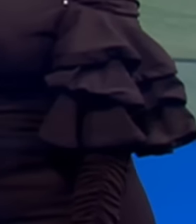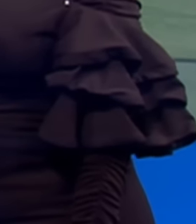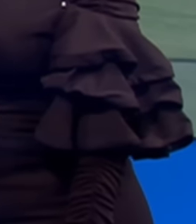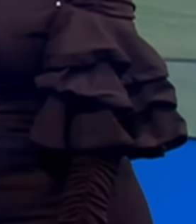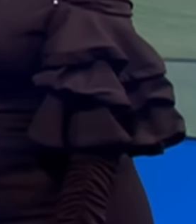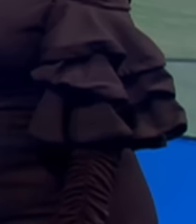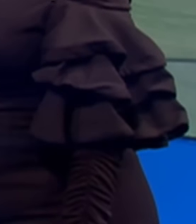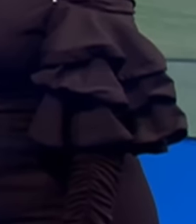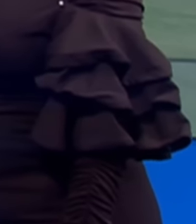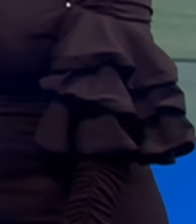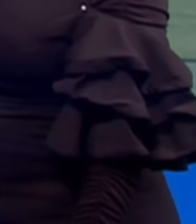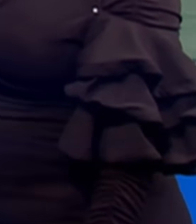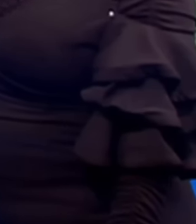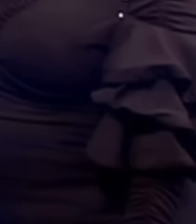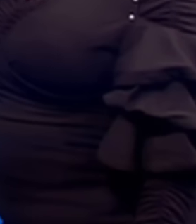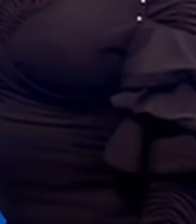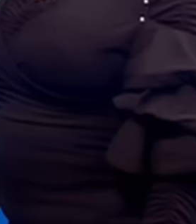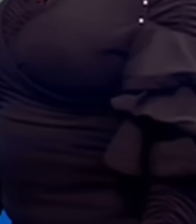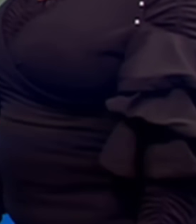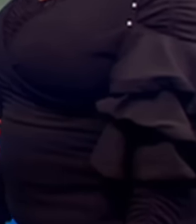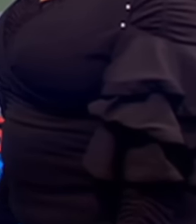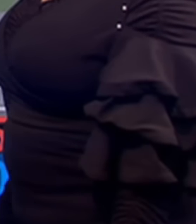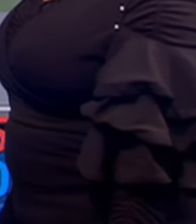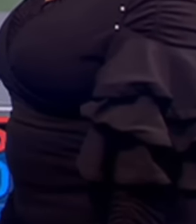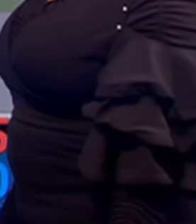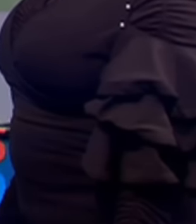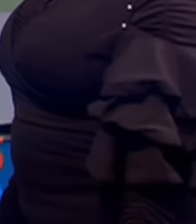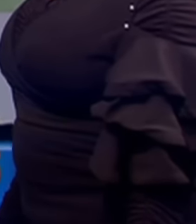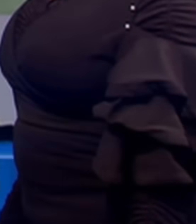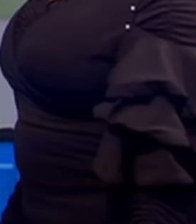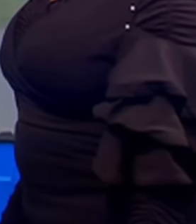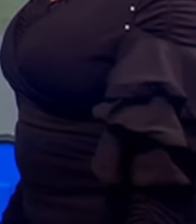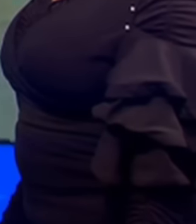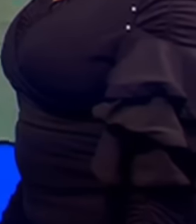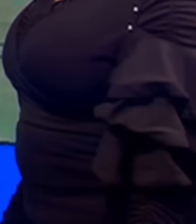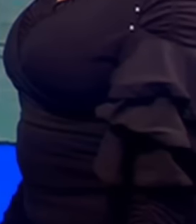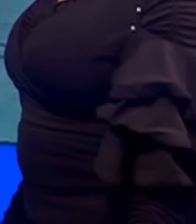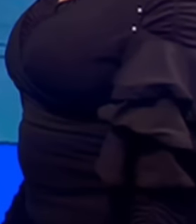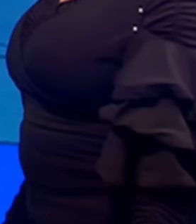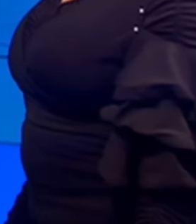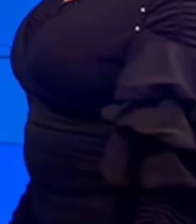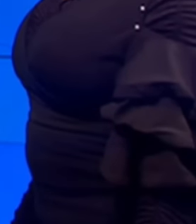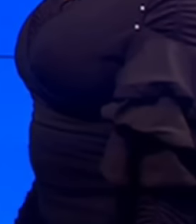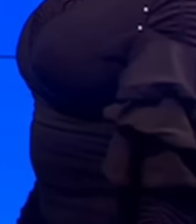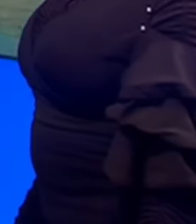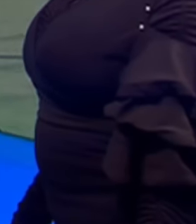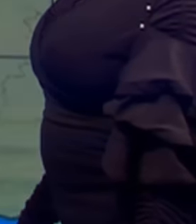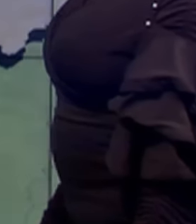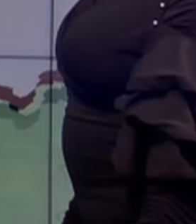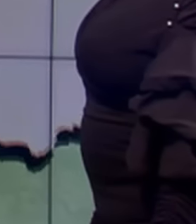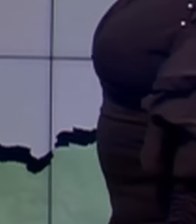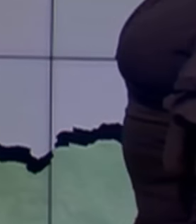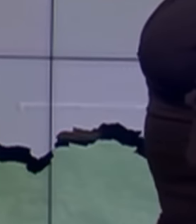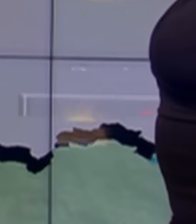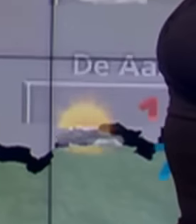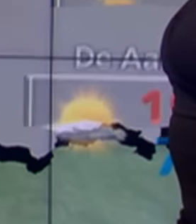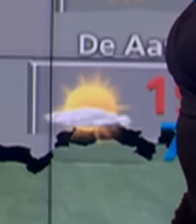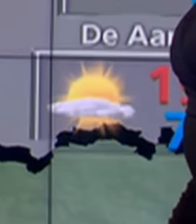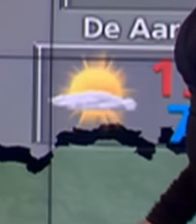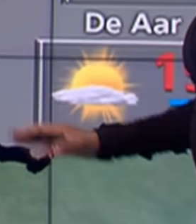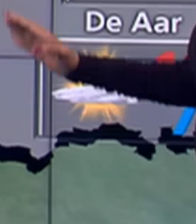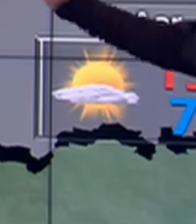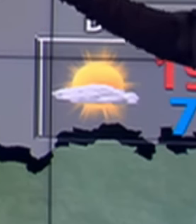ka tše 15 re lebelela gona Cape Agulhas ka tše 16 go provinceng ya Northern Cape le go sasa re lebelela jwale go sasa le gona go